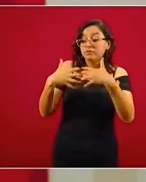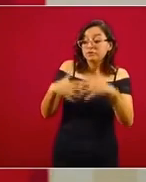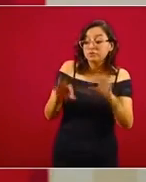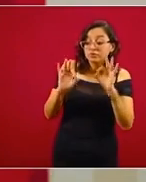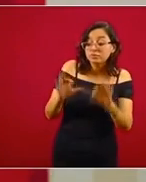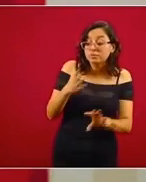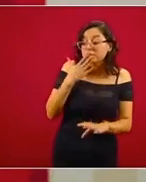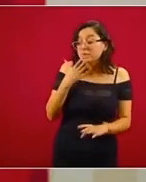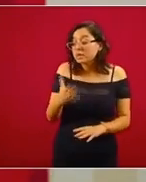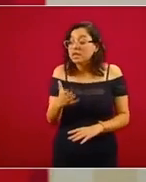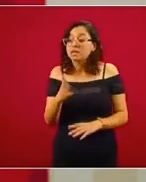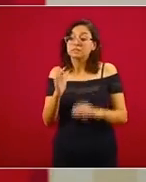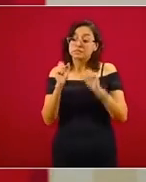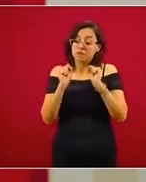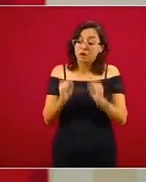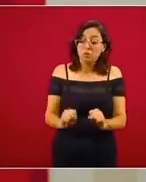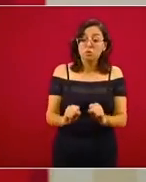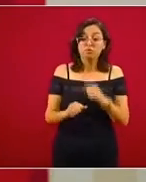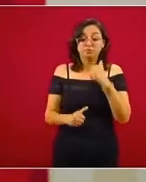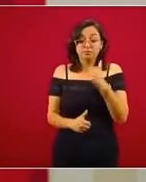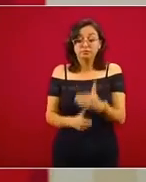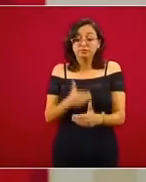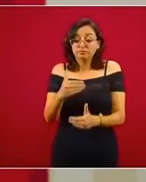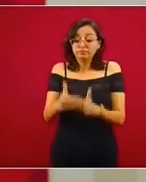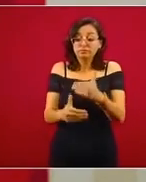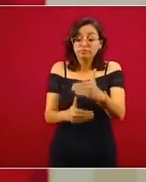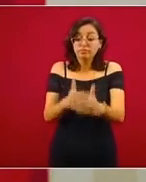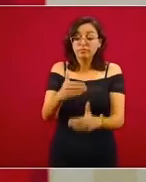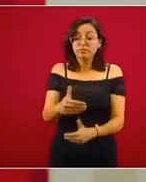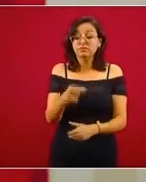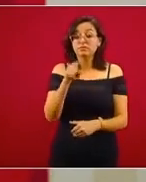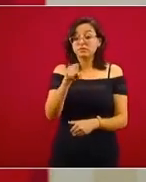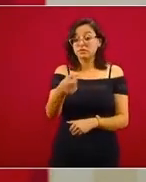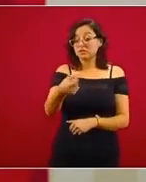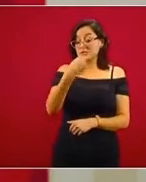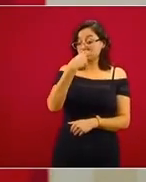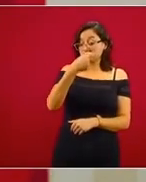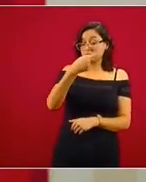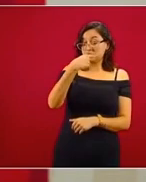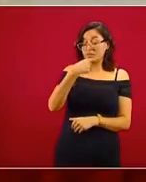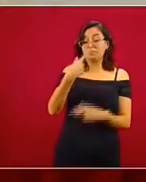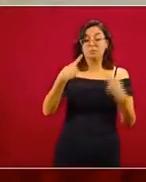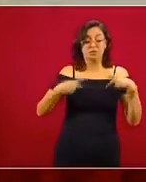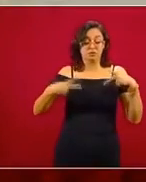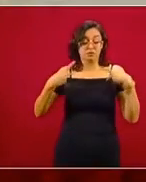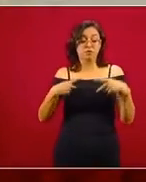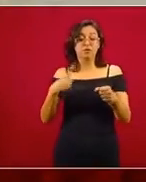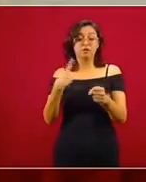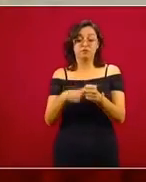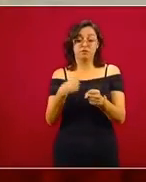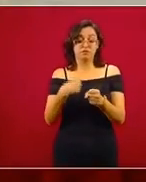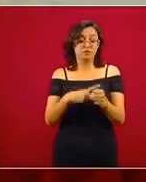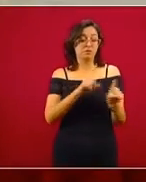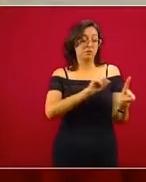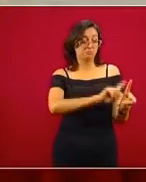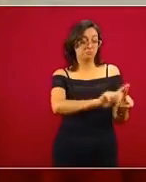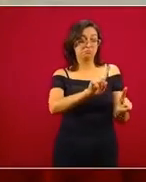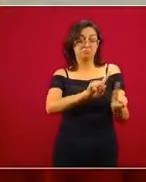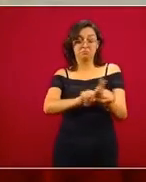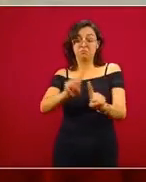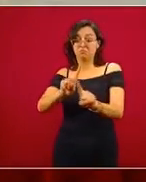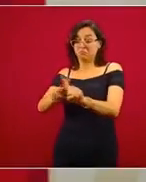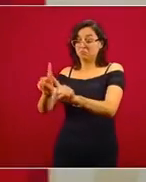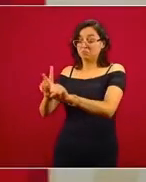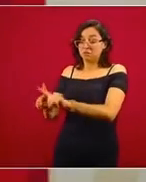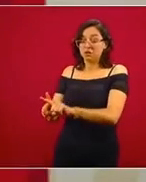y si en un much to momento still dado ese understand about whether it funcionamiento works or not, aplicado a if it's condiciones safe, reales, que son por and ejemplo la diversidad de if las using that